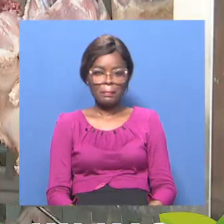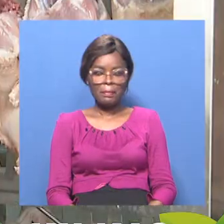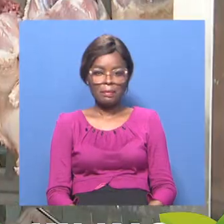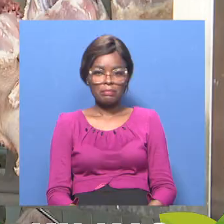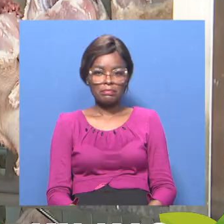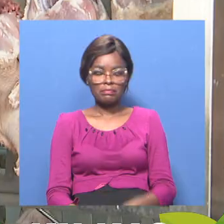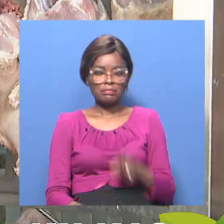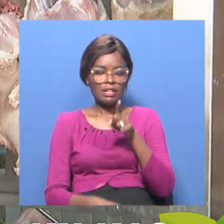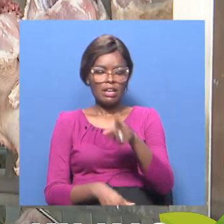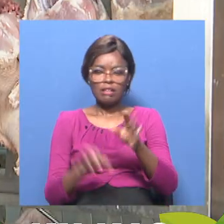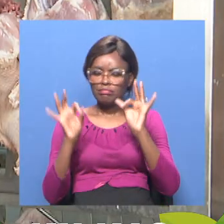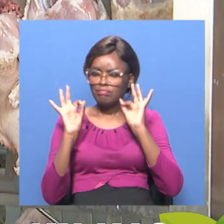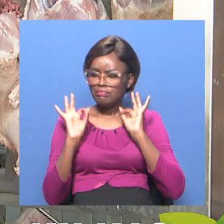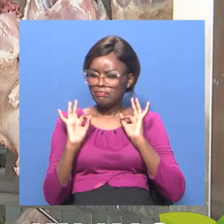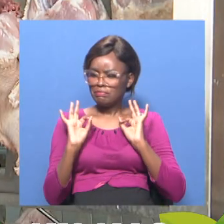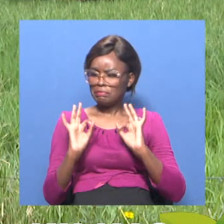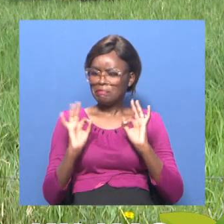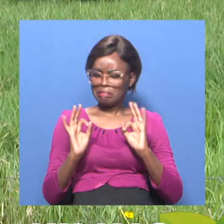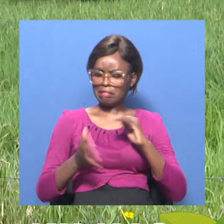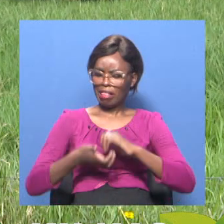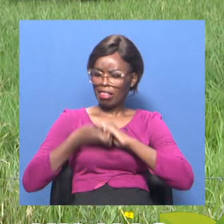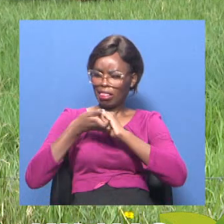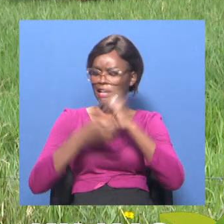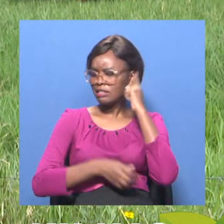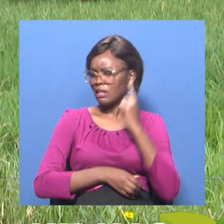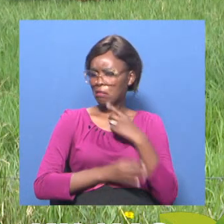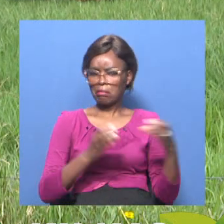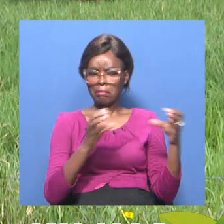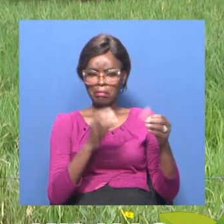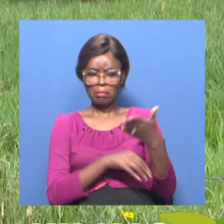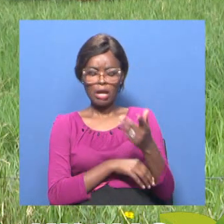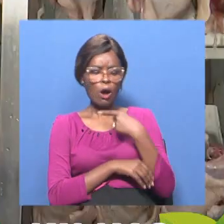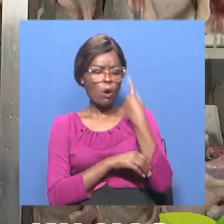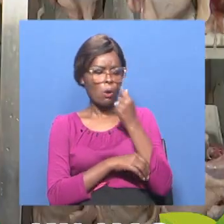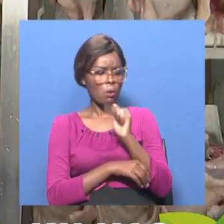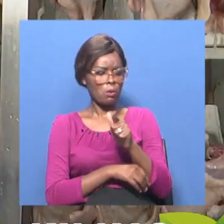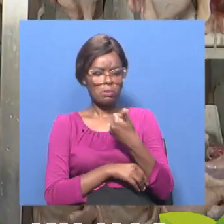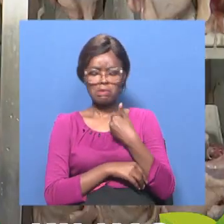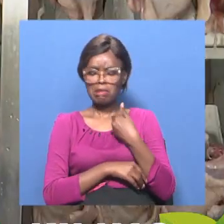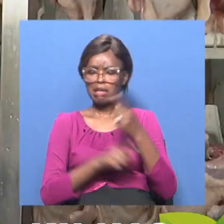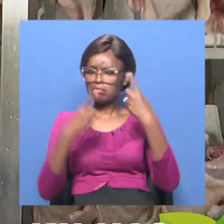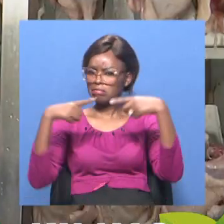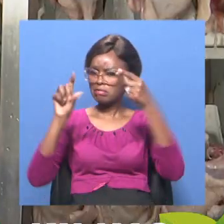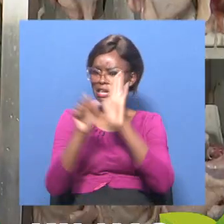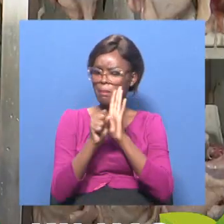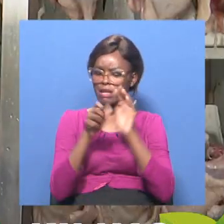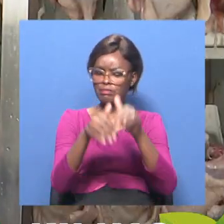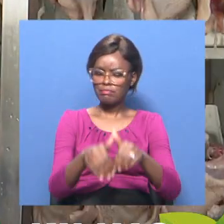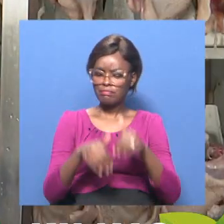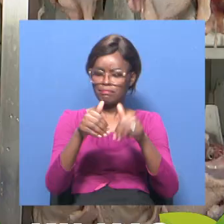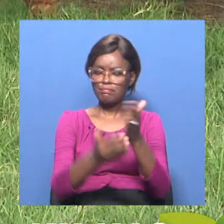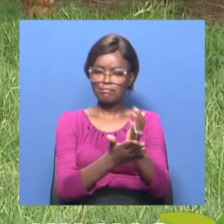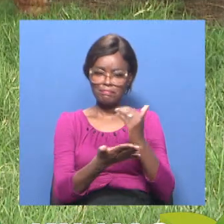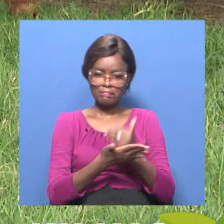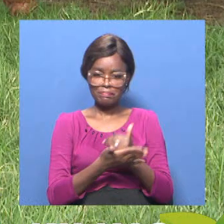It was incredibly rewarding to engage the deaf community who are making remarkable strides in the agricultural